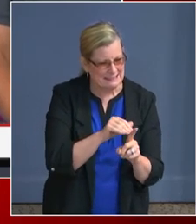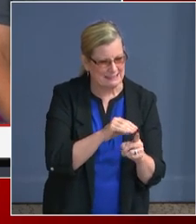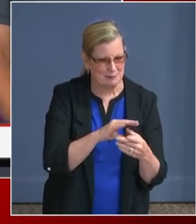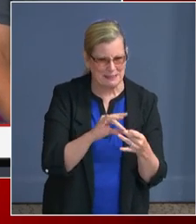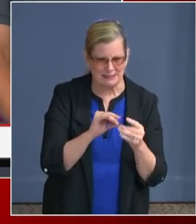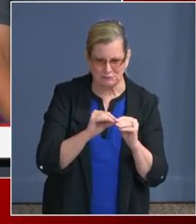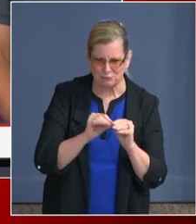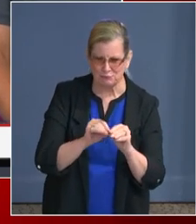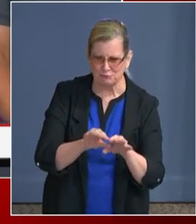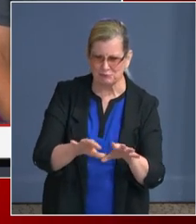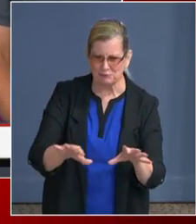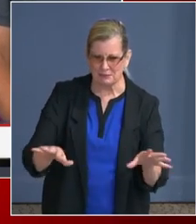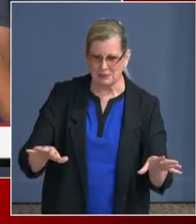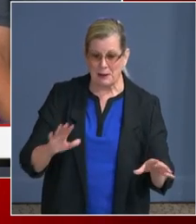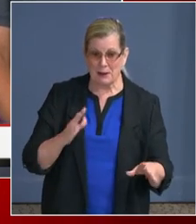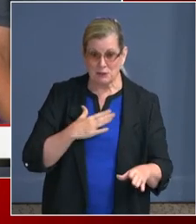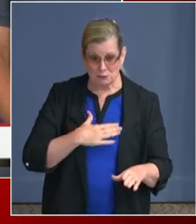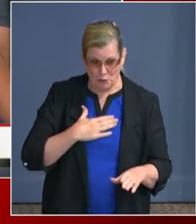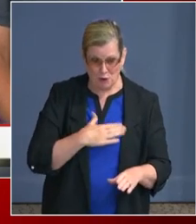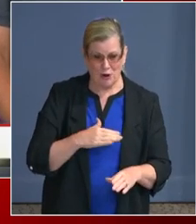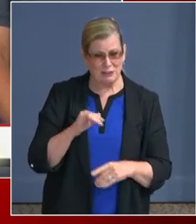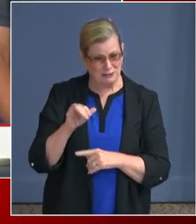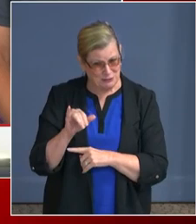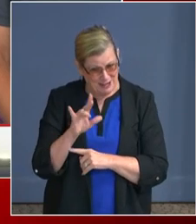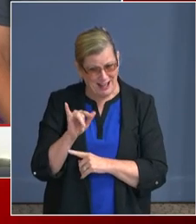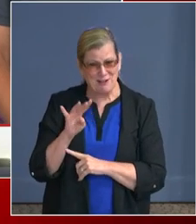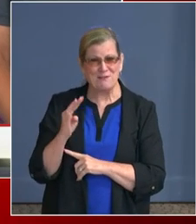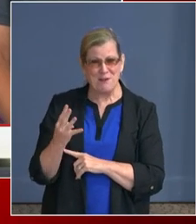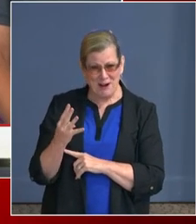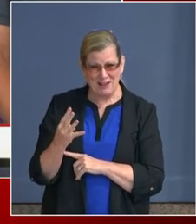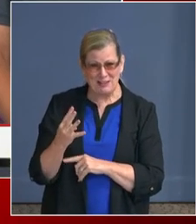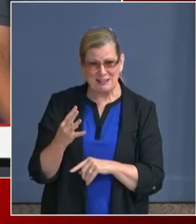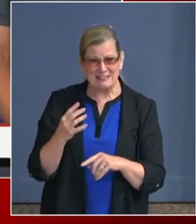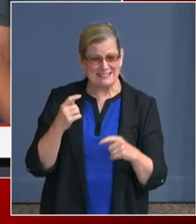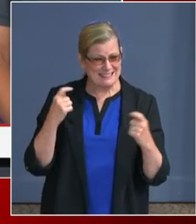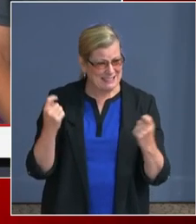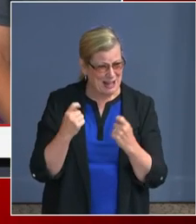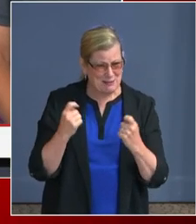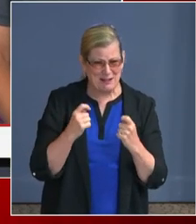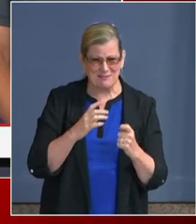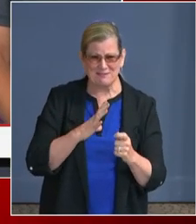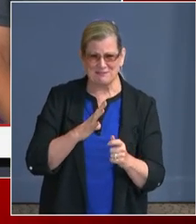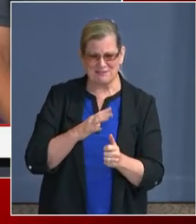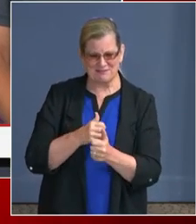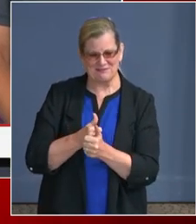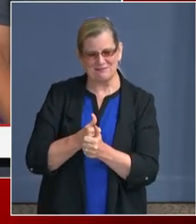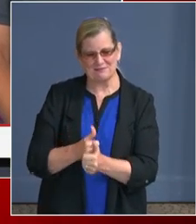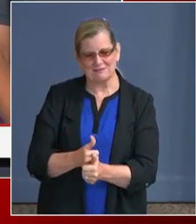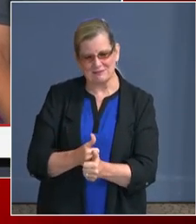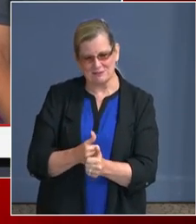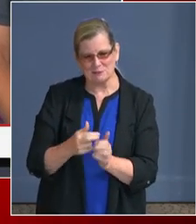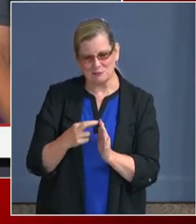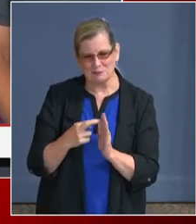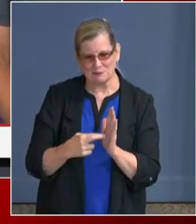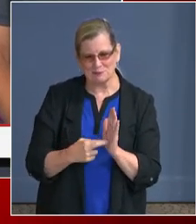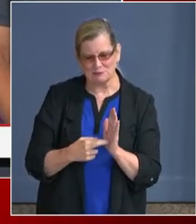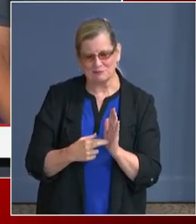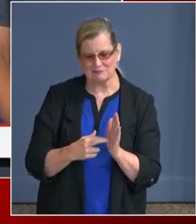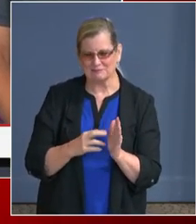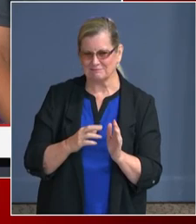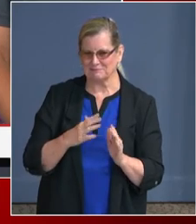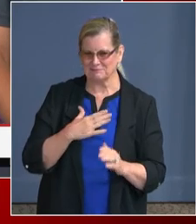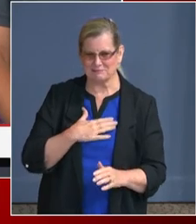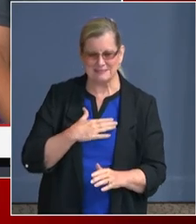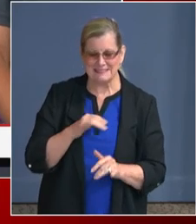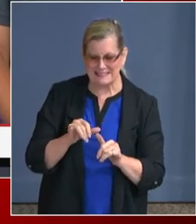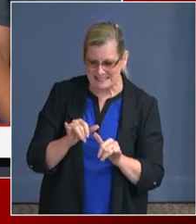residents to enjoy the 4th of July, to celebrate according to our guidance, and to do it at home.